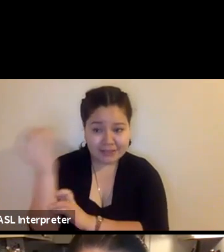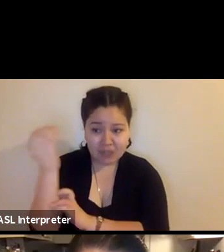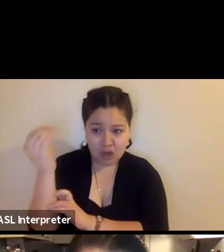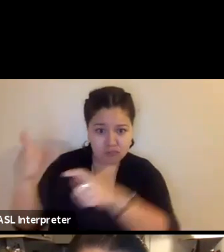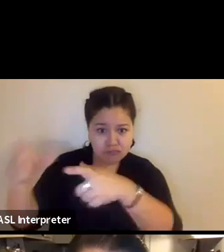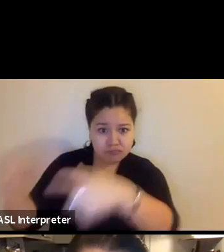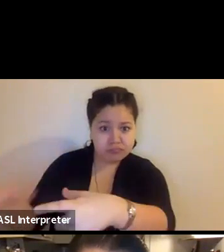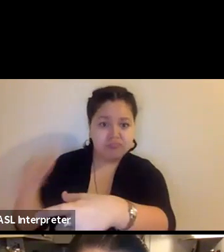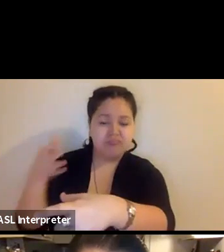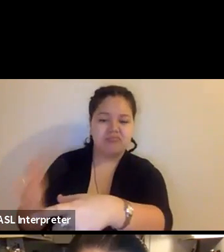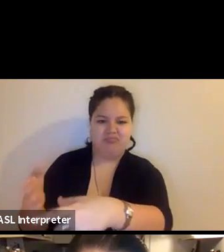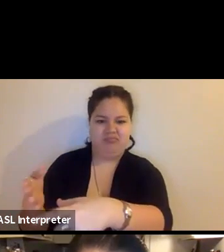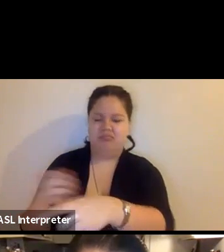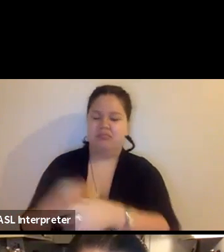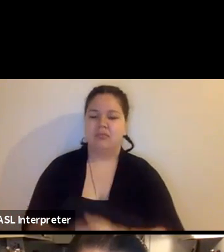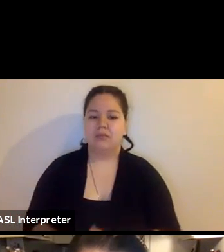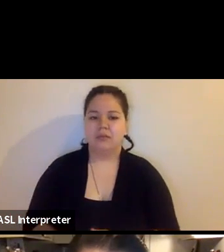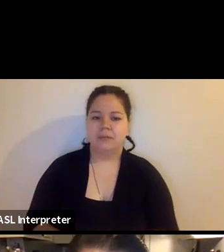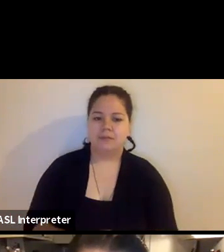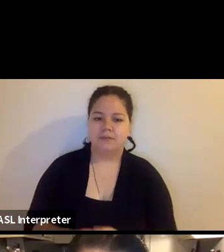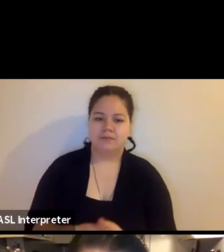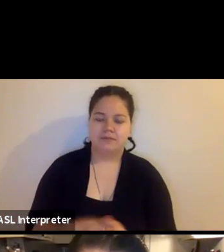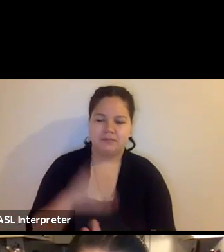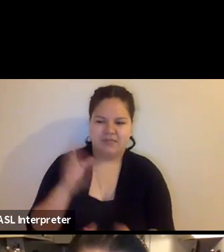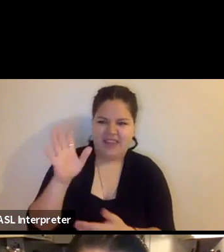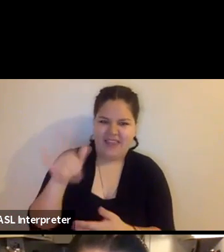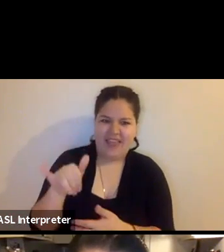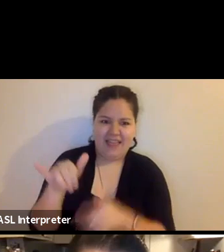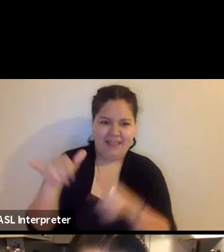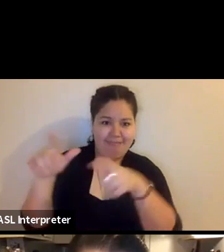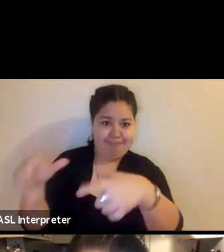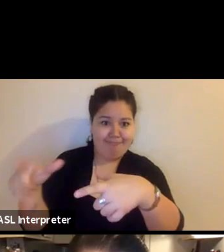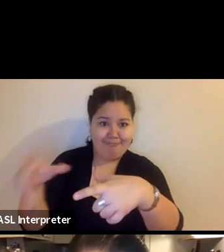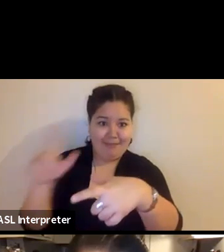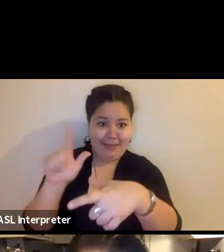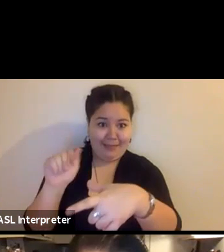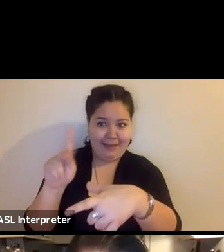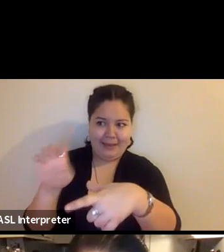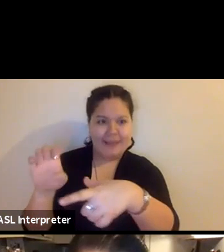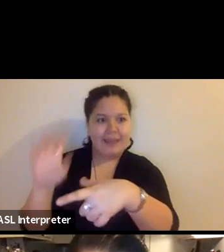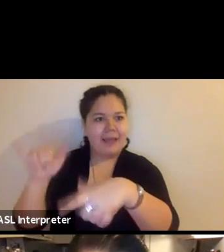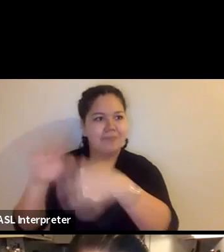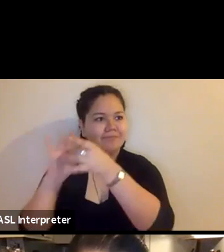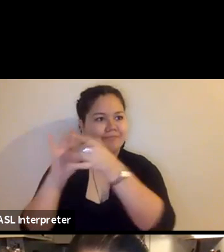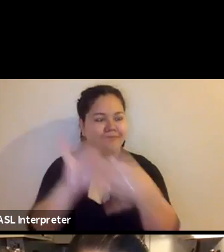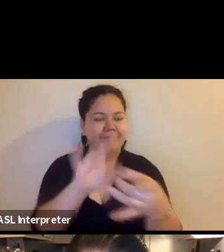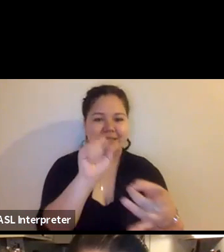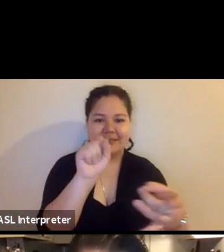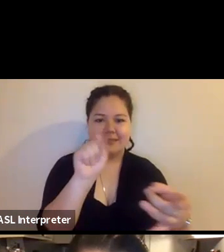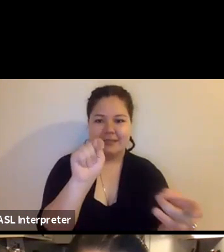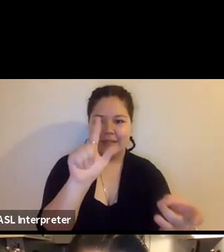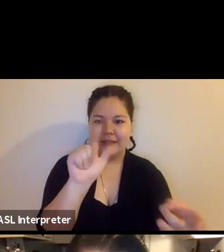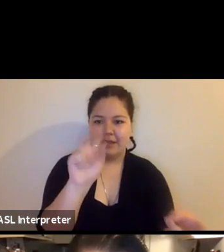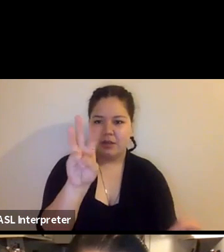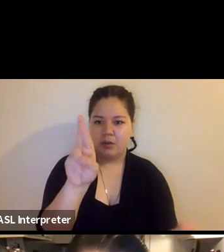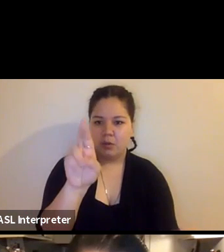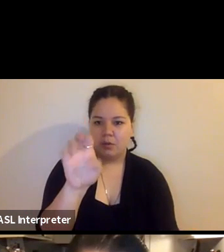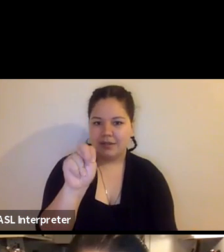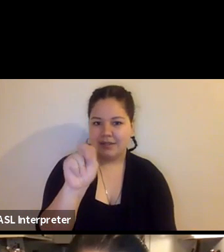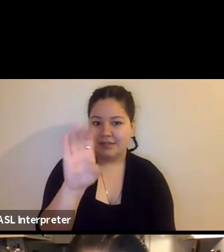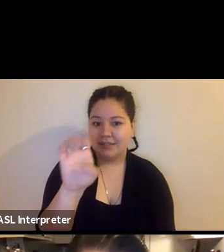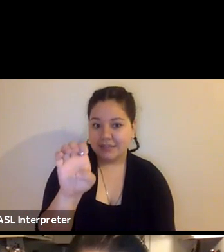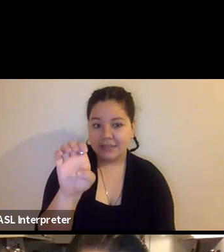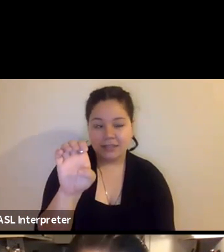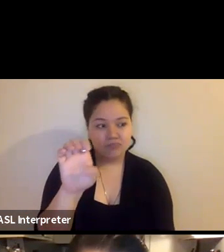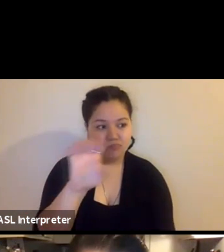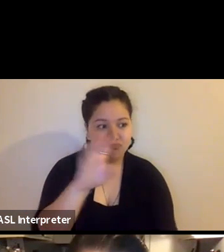Ontario. And that lake, of course, can take us out to the St. Lawrence Seaway and out into